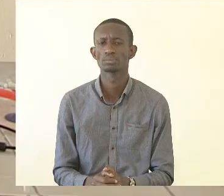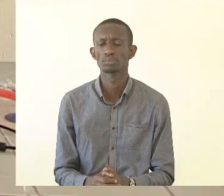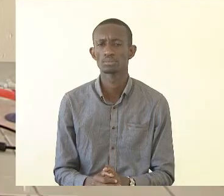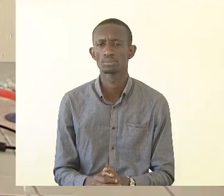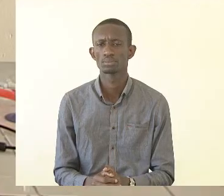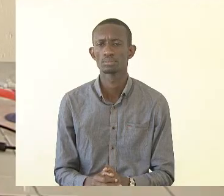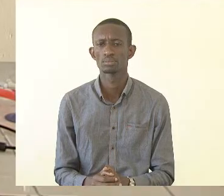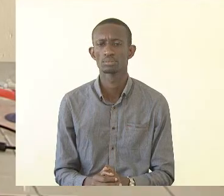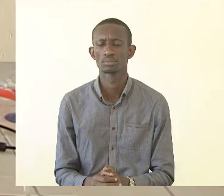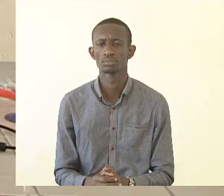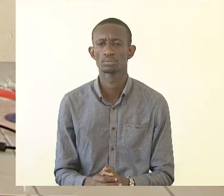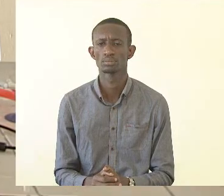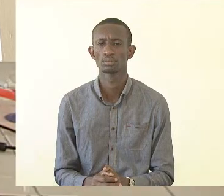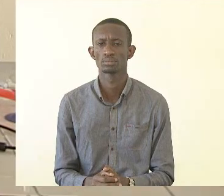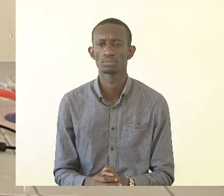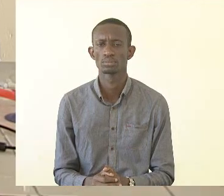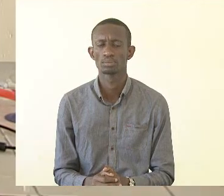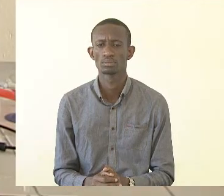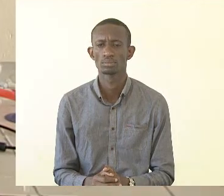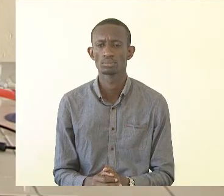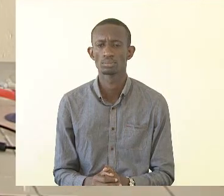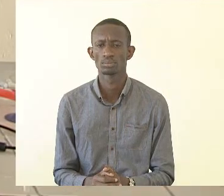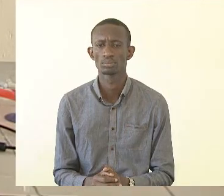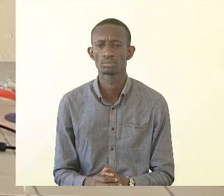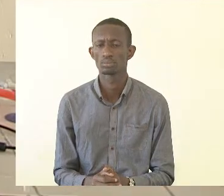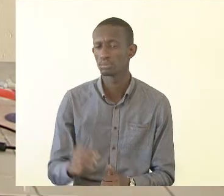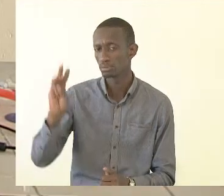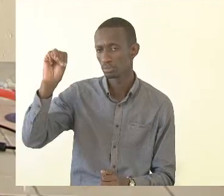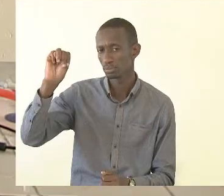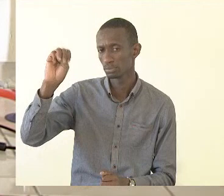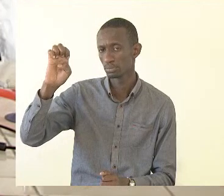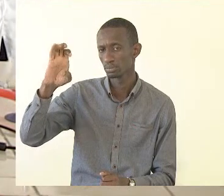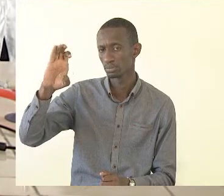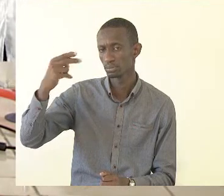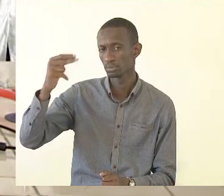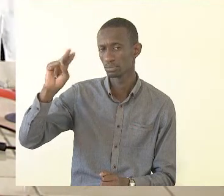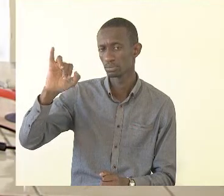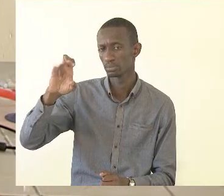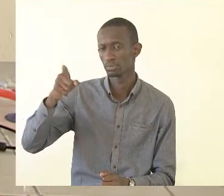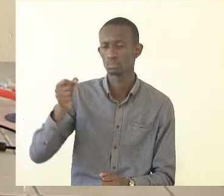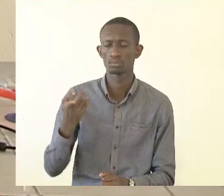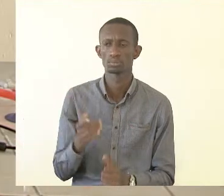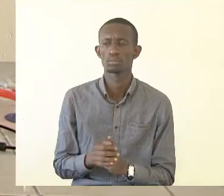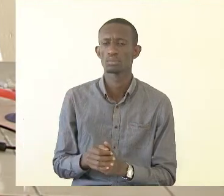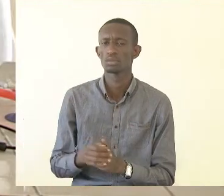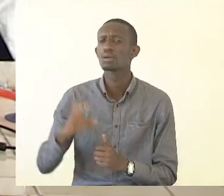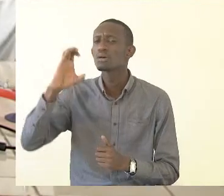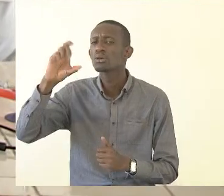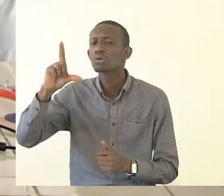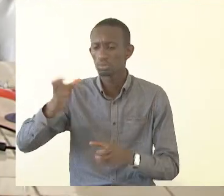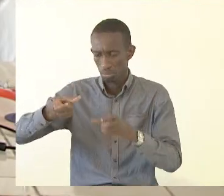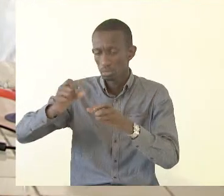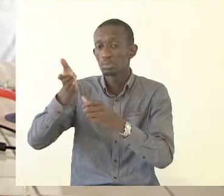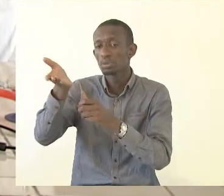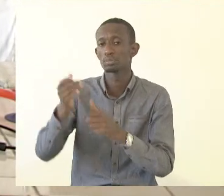Step 1, is that step 1? Yeah. The mechanism here, we said chlorine is being added there. So this